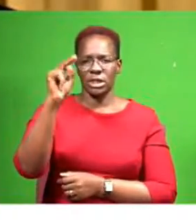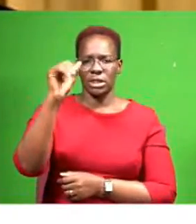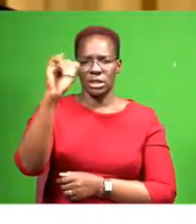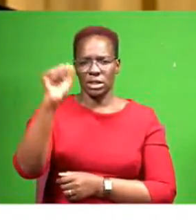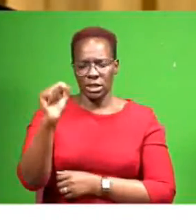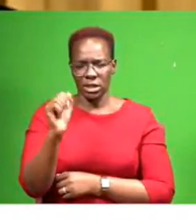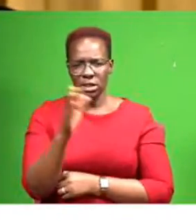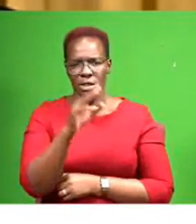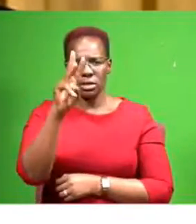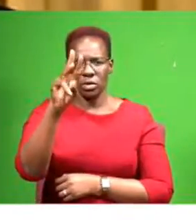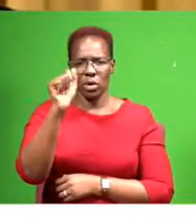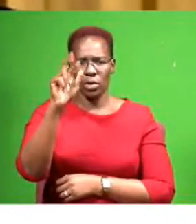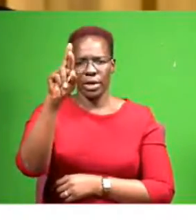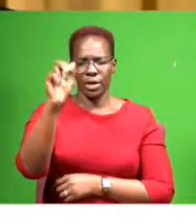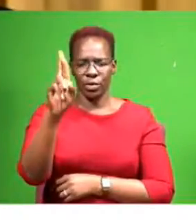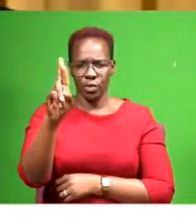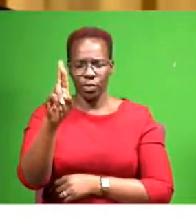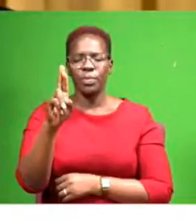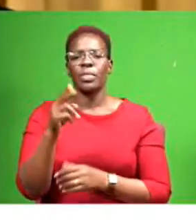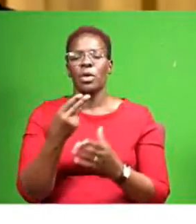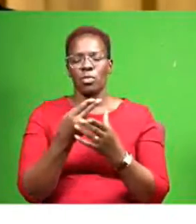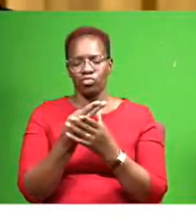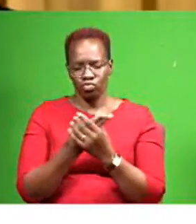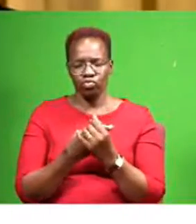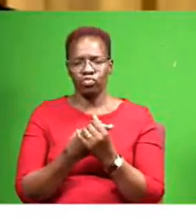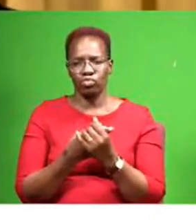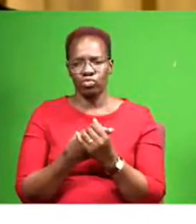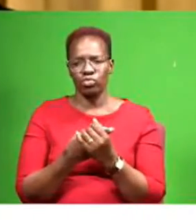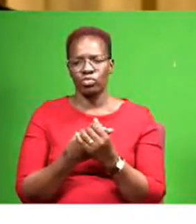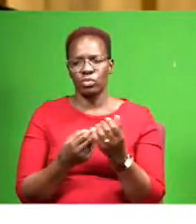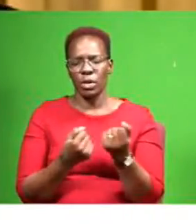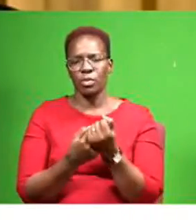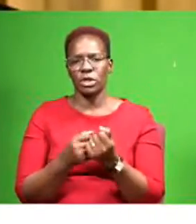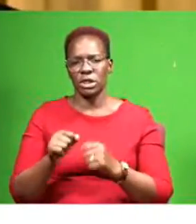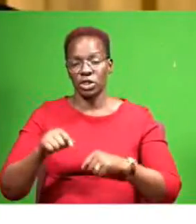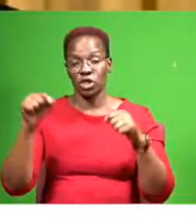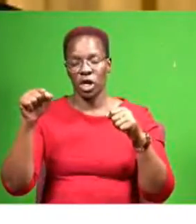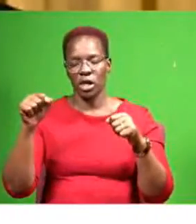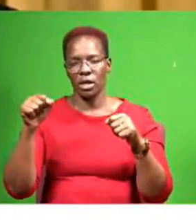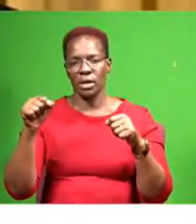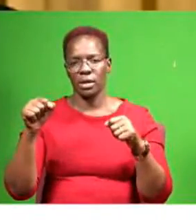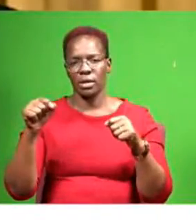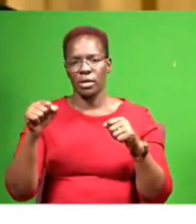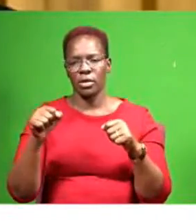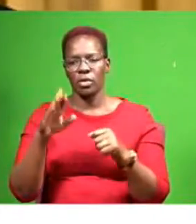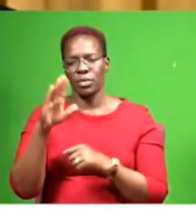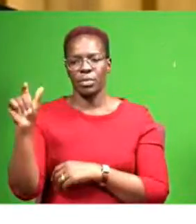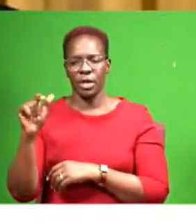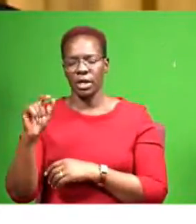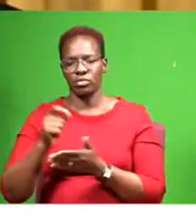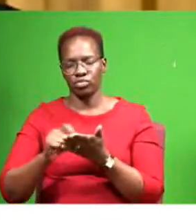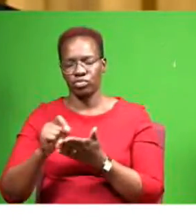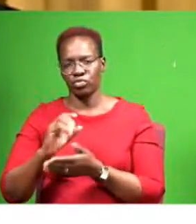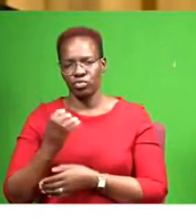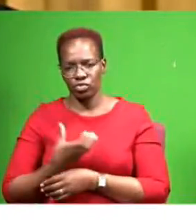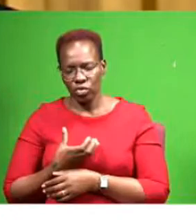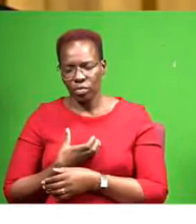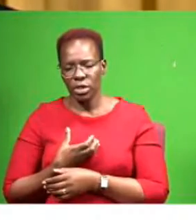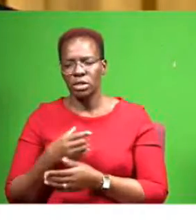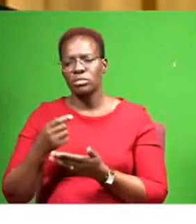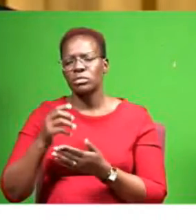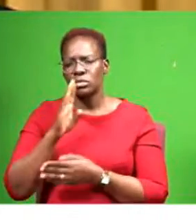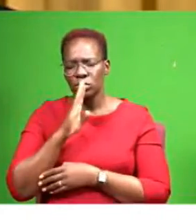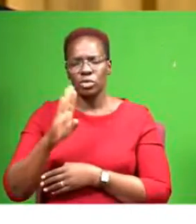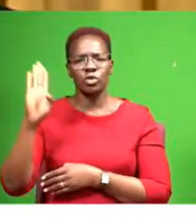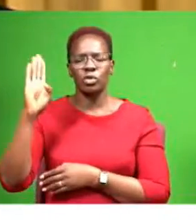as co-chairperson of the Building Bridges to a United Kenya National Secretariat, BBI Secretariat, swore an affidavit in which he